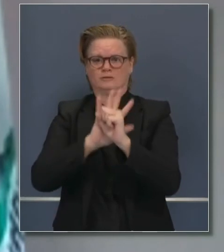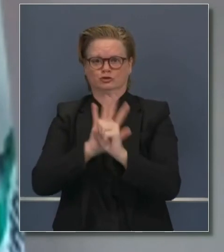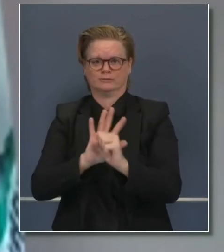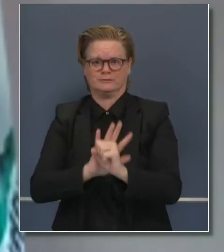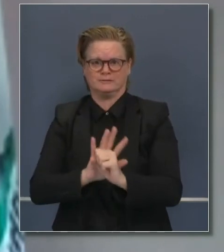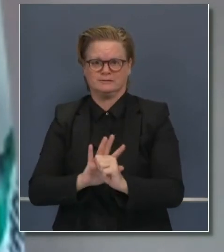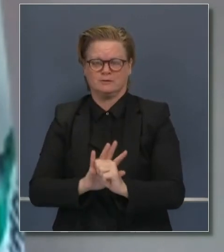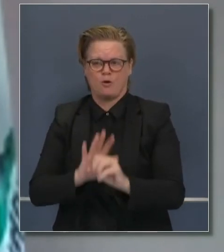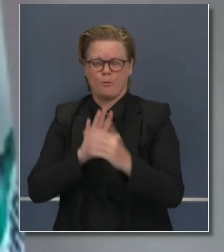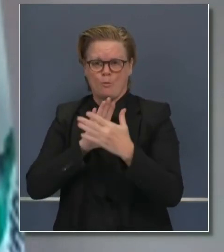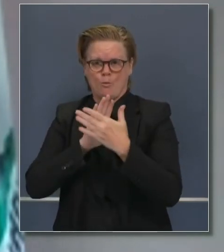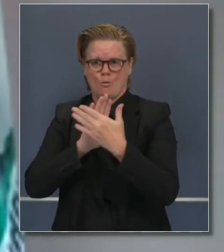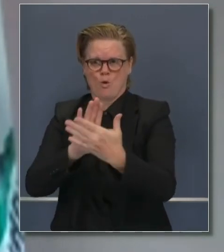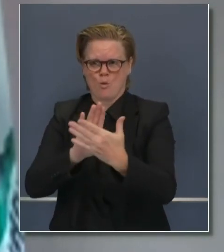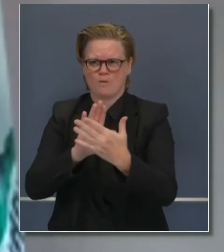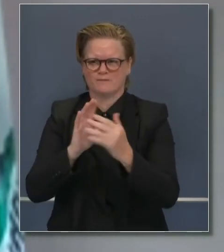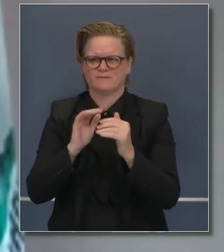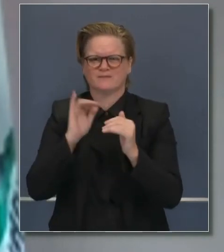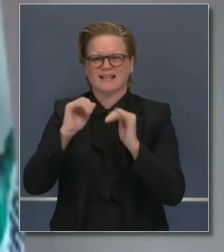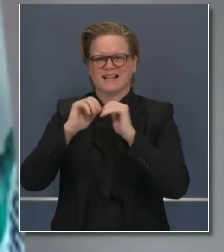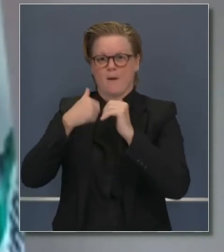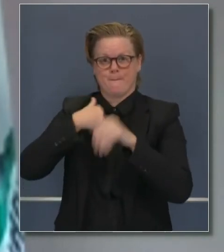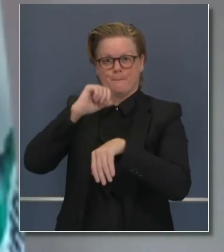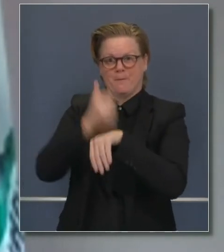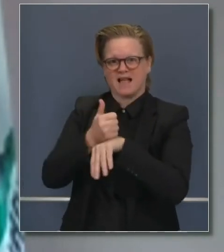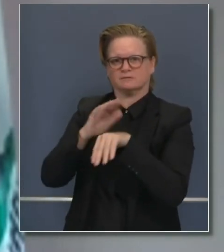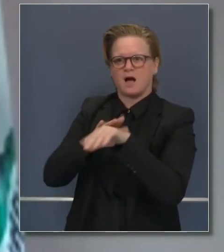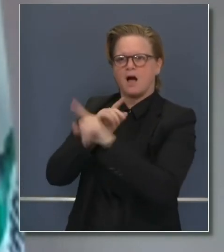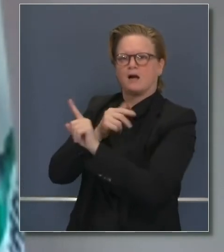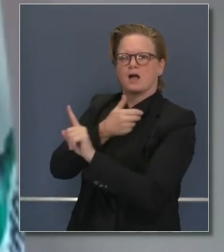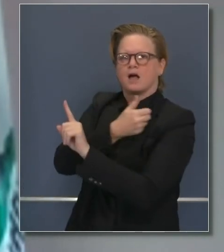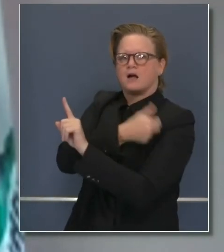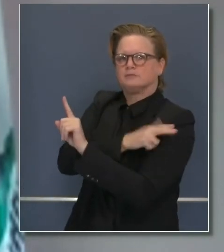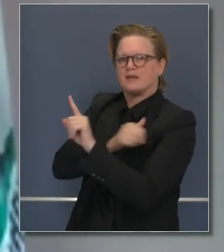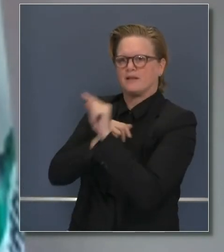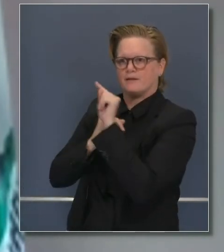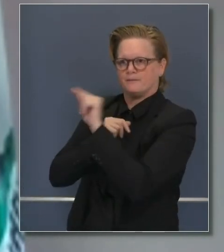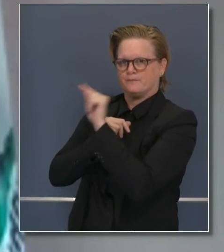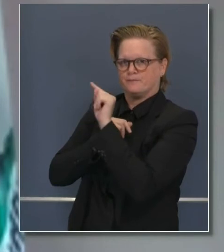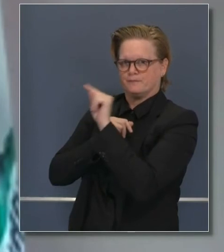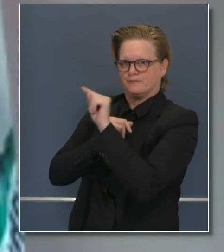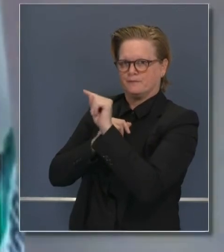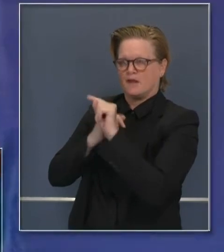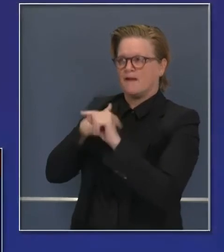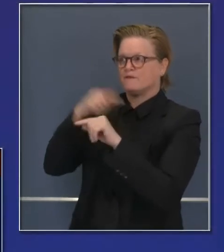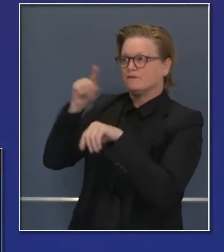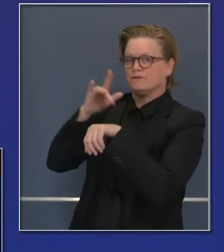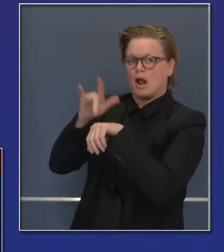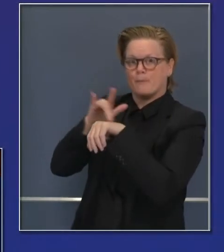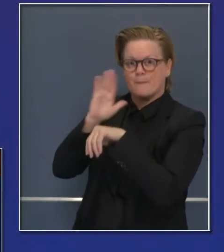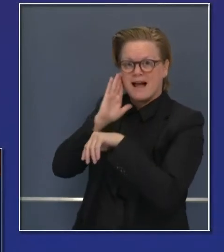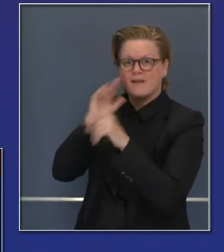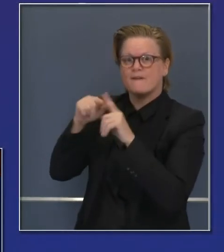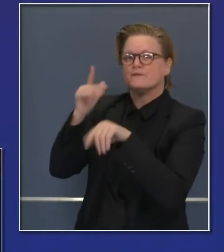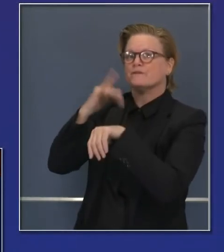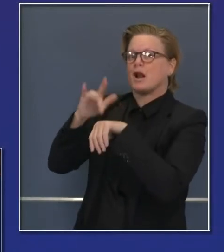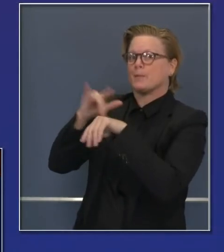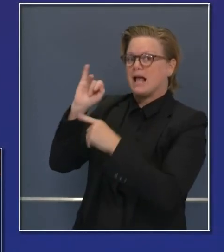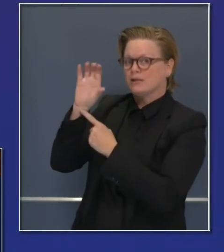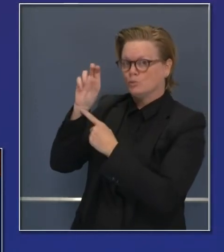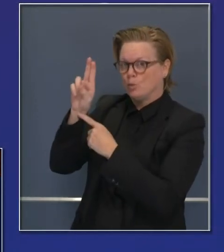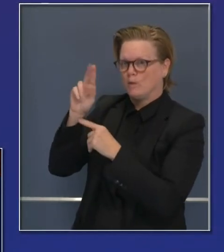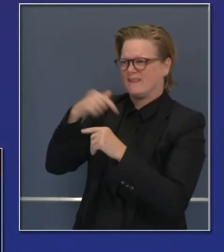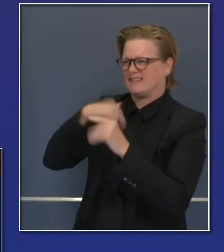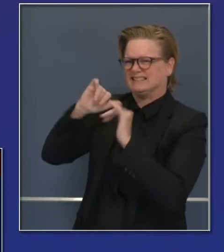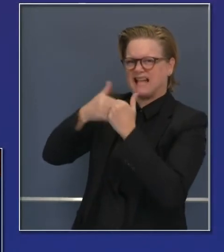and healthcare delivery systems work. When capacity can't be met within a specific county, we